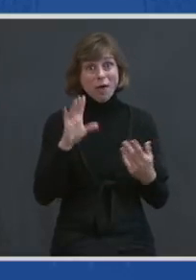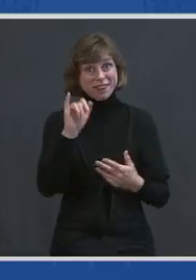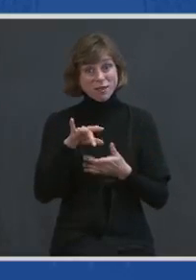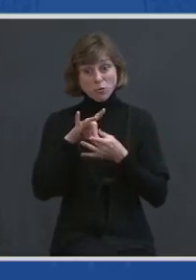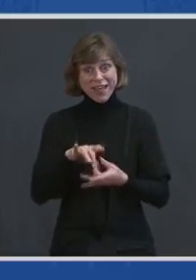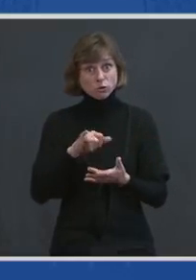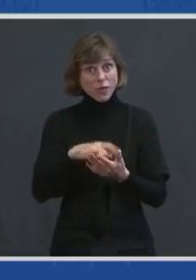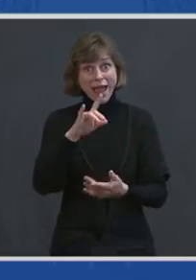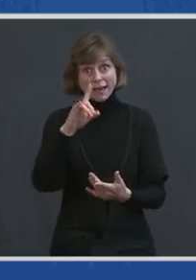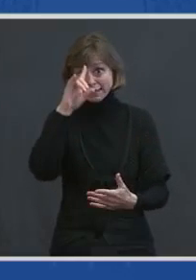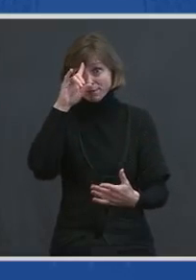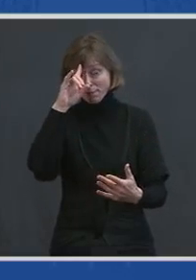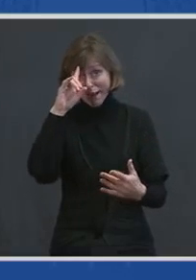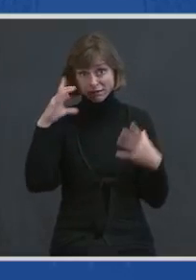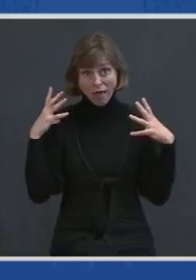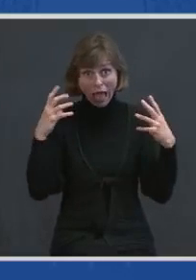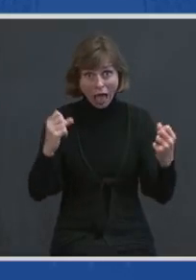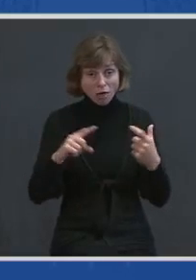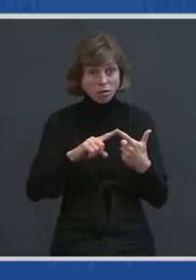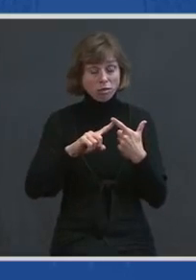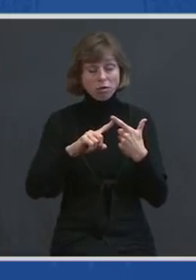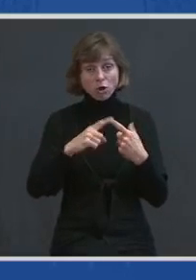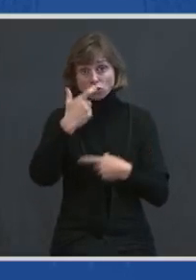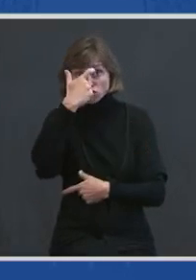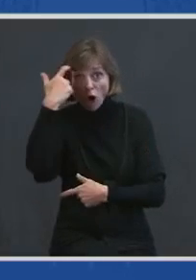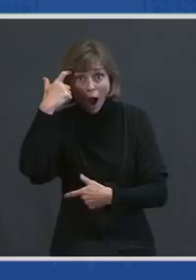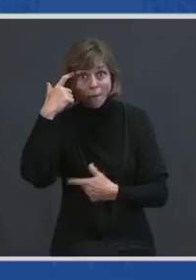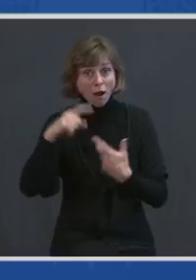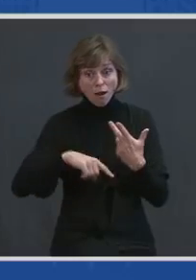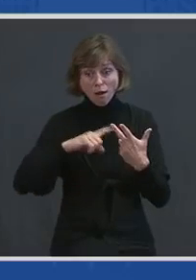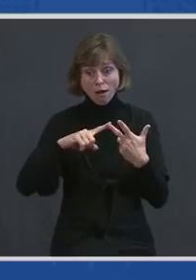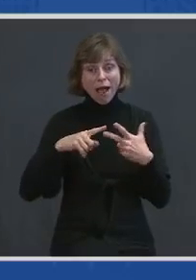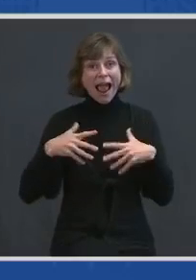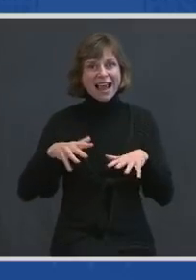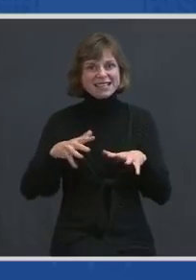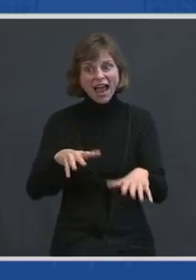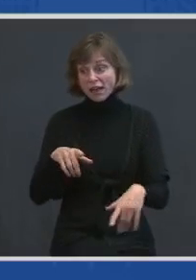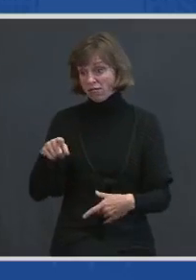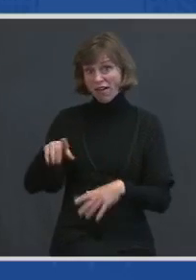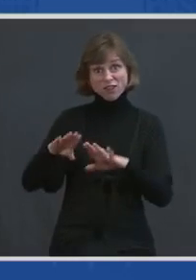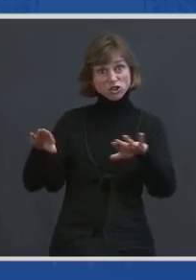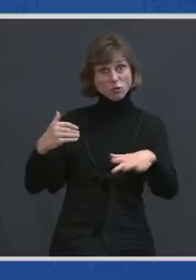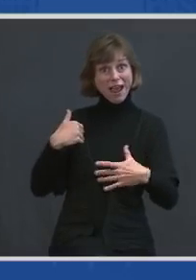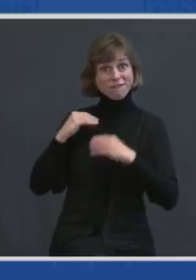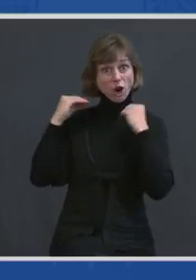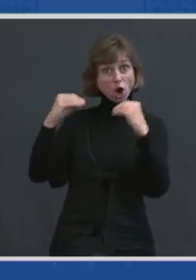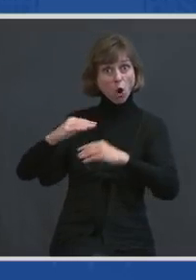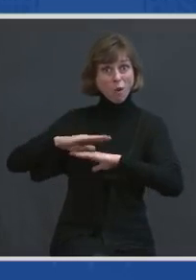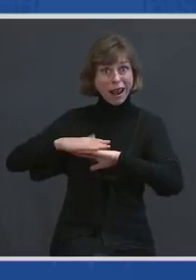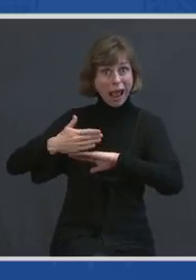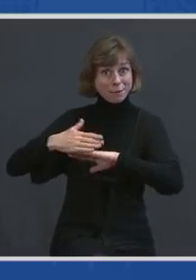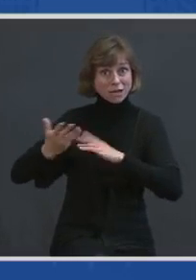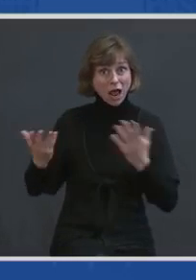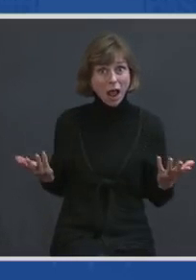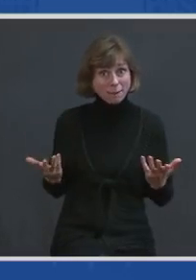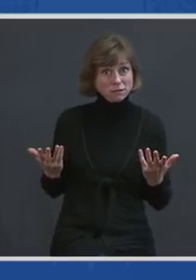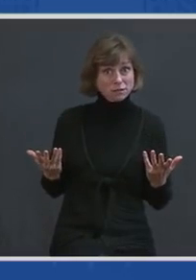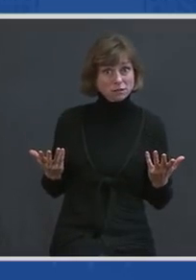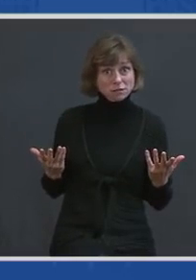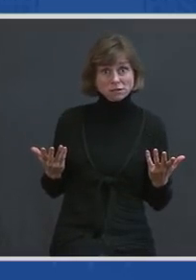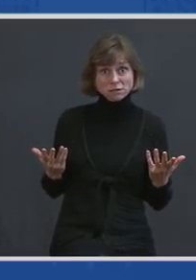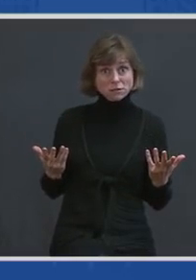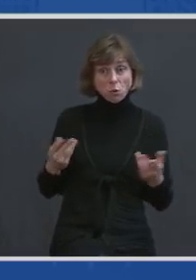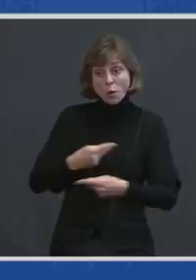trauma, anxiety, and our children don't have laptops. We have been able to distribute about 1,000 laptops or